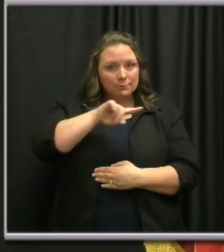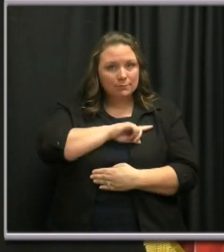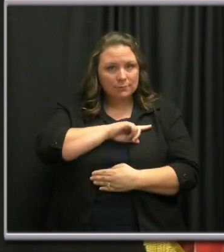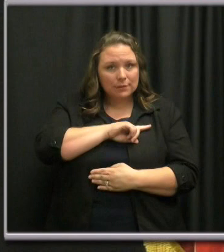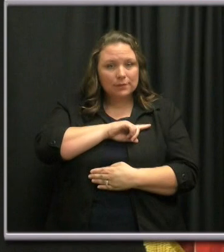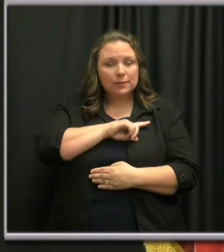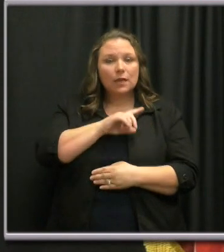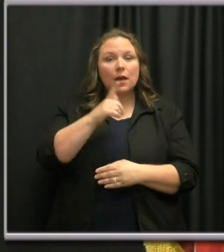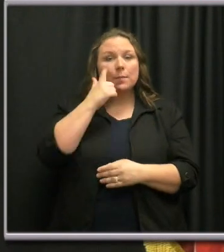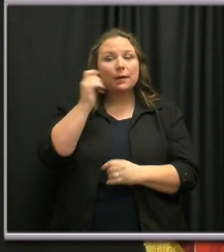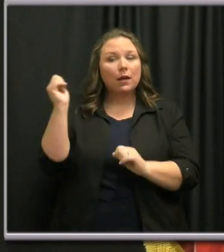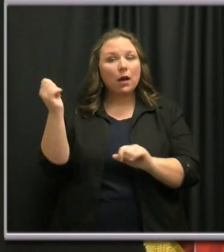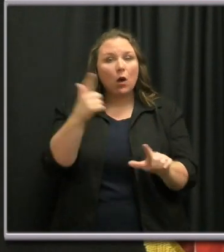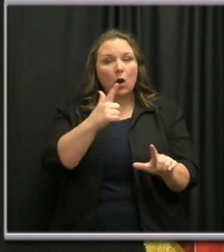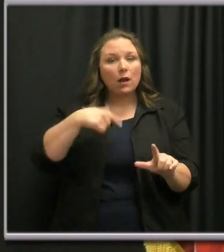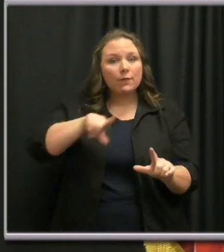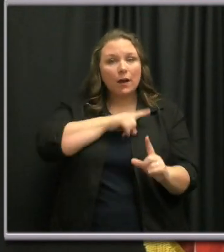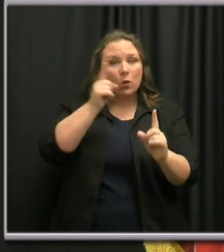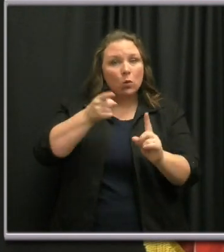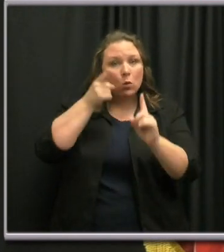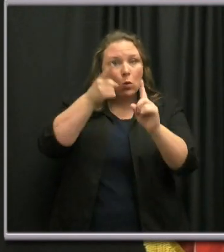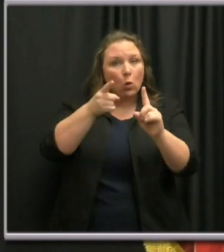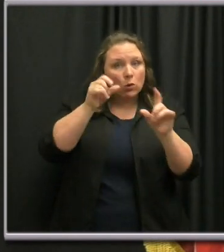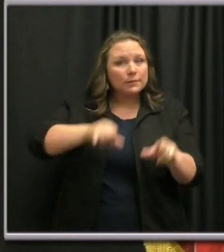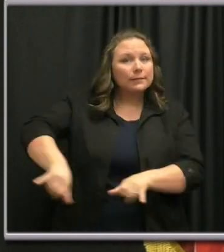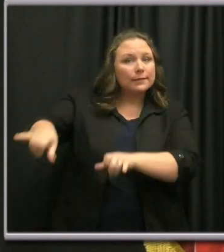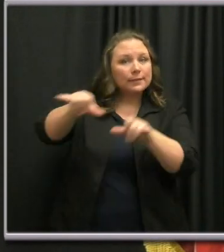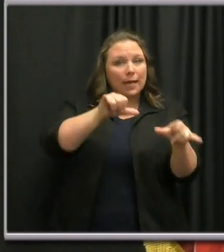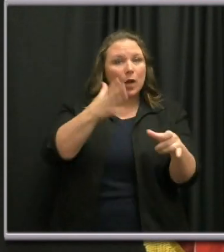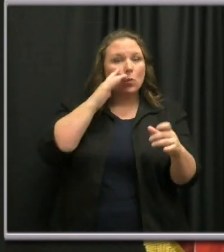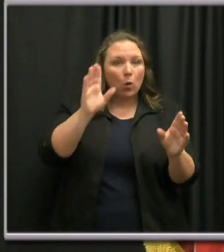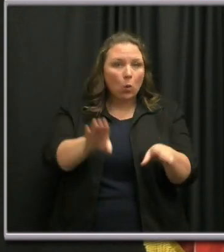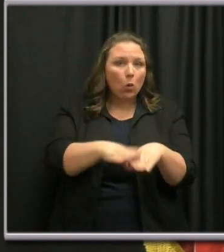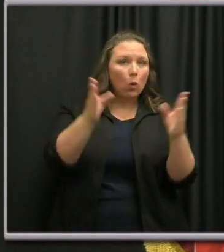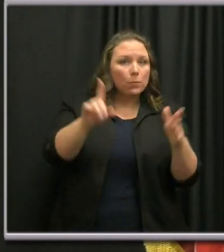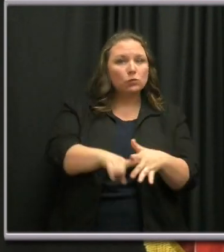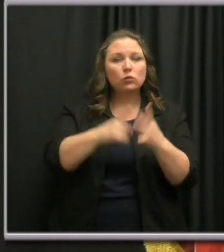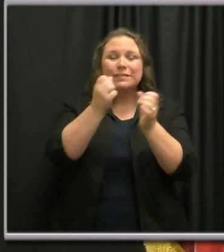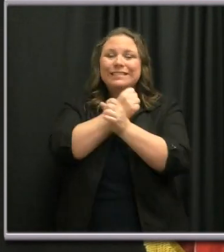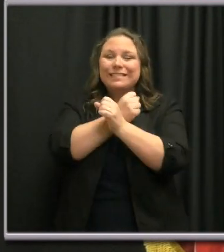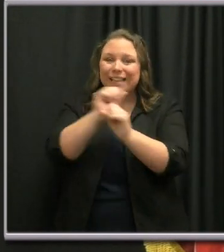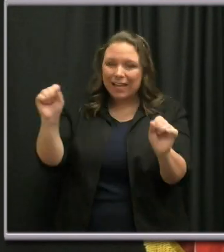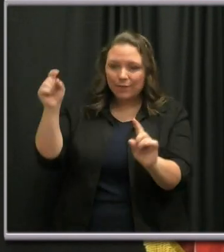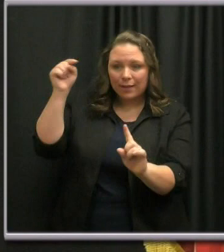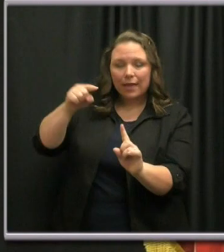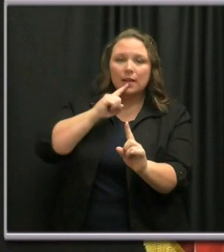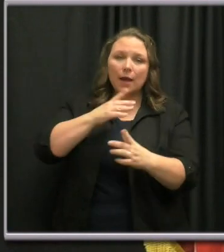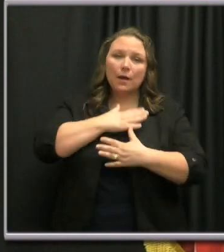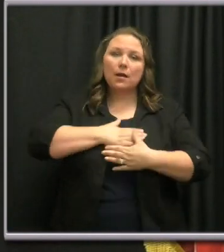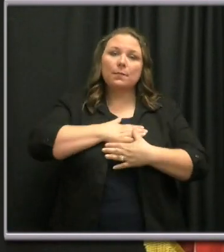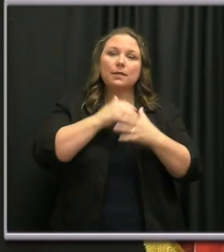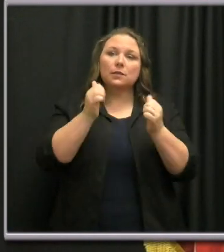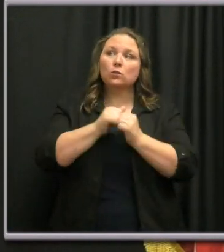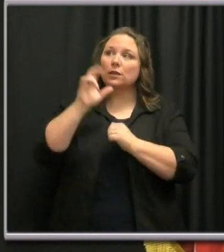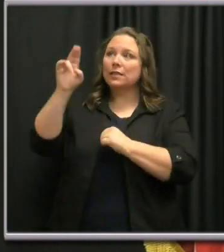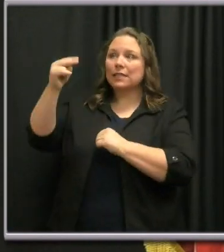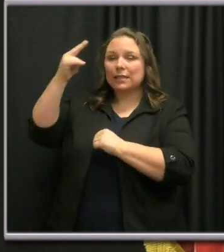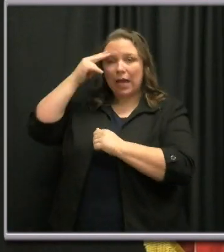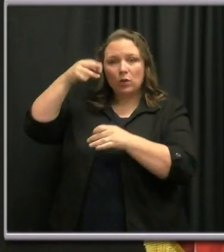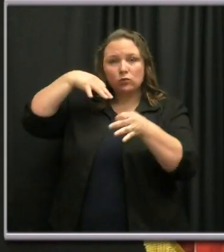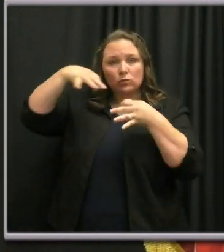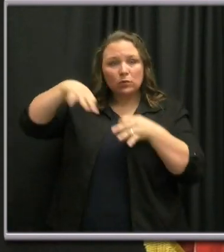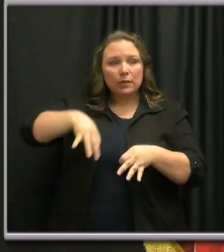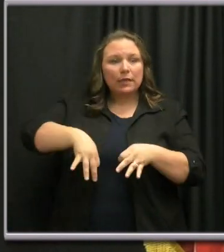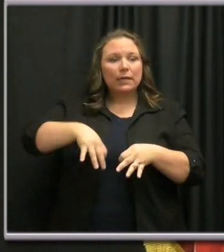same goal, which is to reopen and restart safely. And again, I'm pleased. I think that the national direction is